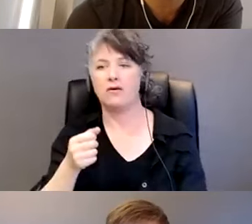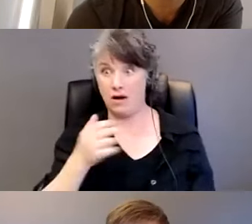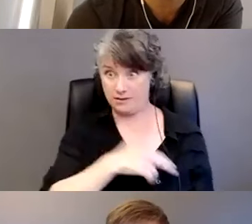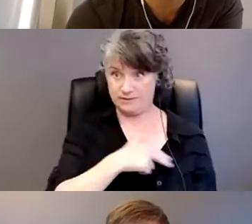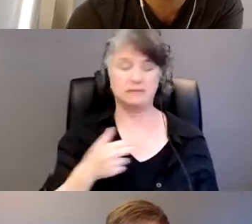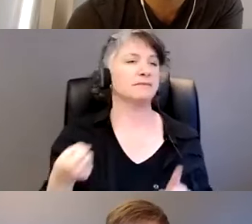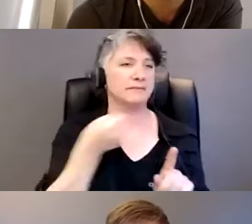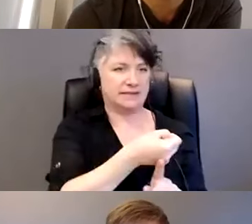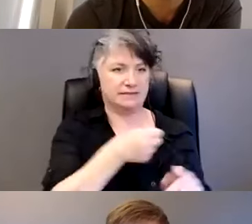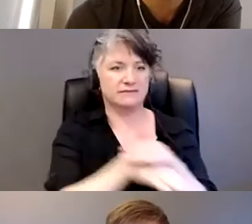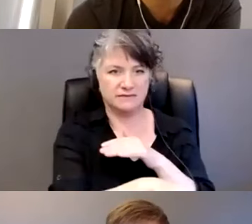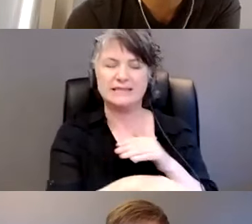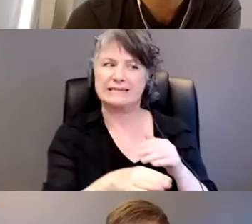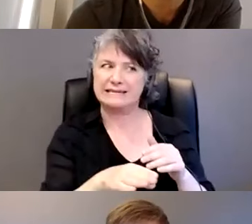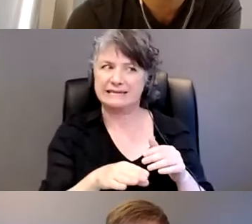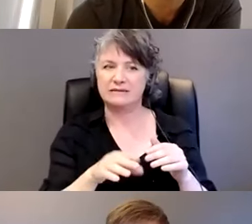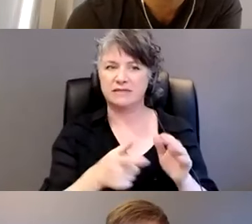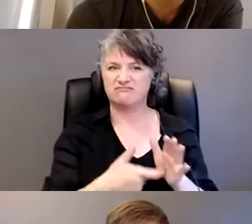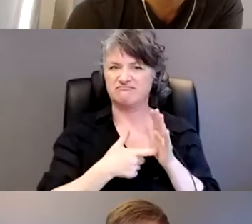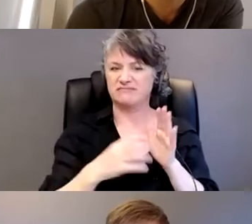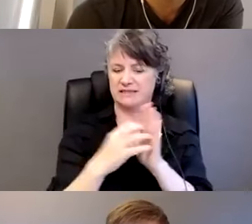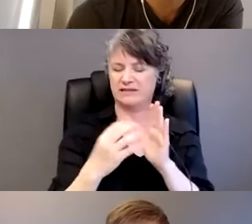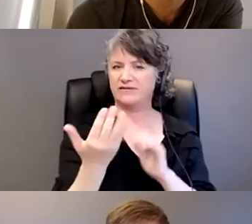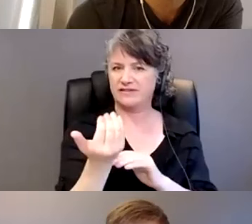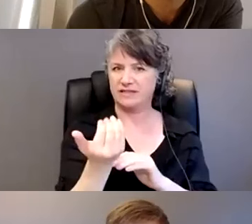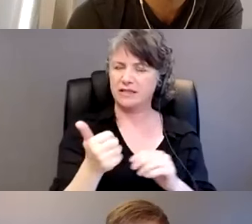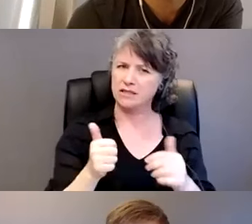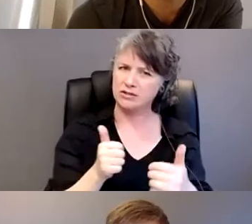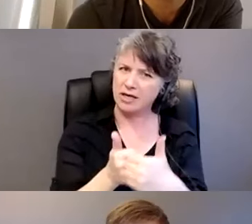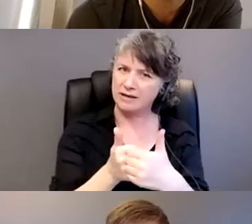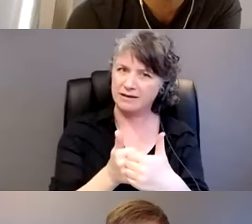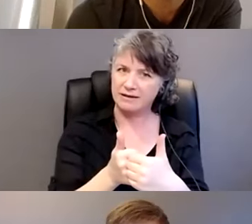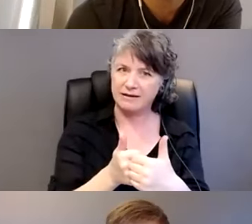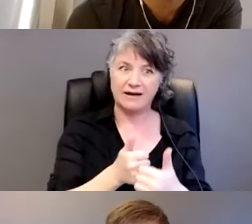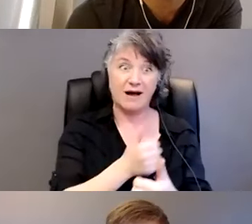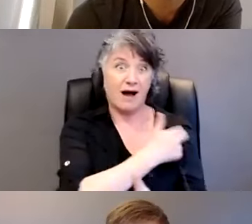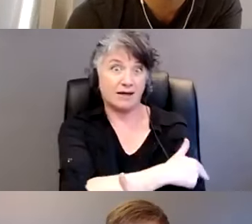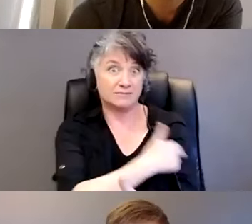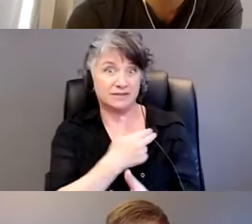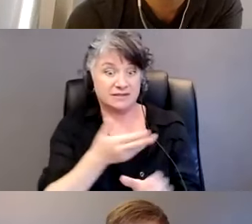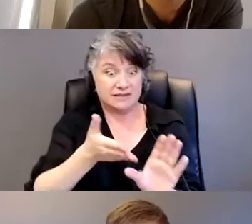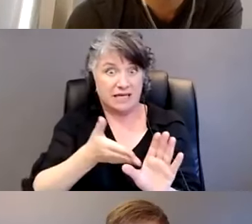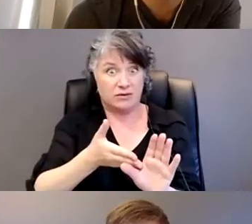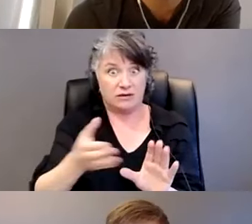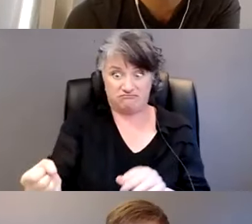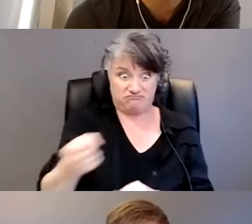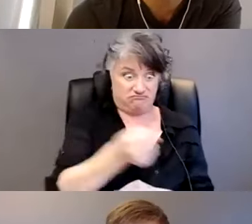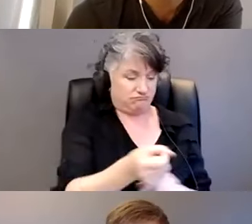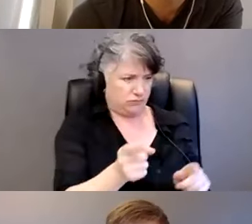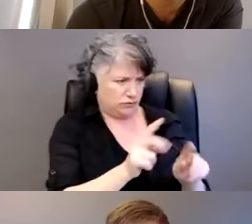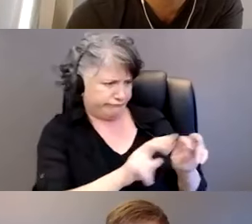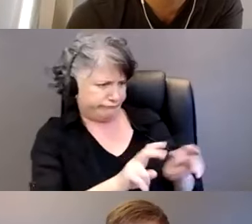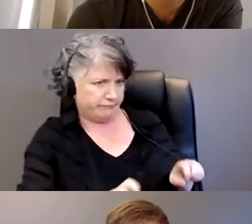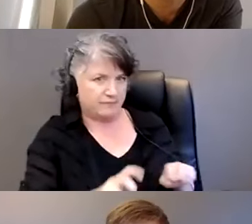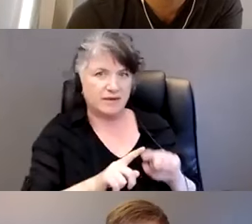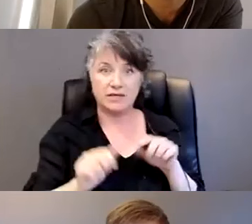it's a challenging area because I think even the inpatient psychiatrists are tasked to do it, but probably don't have certainly